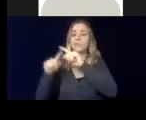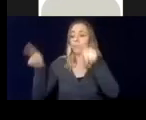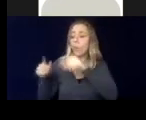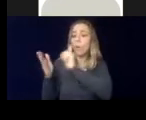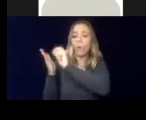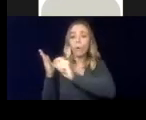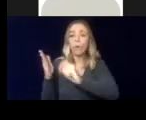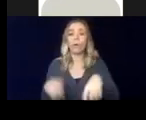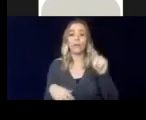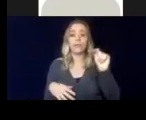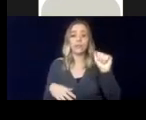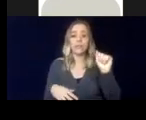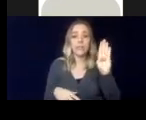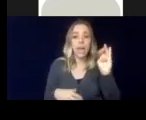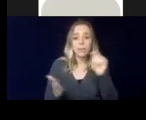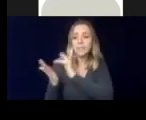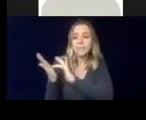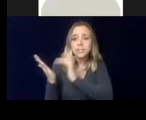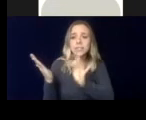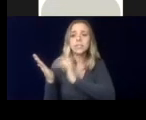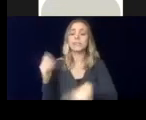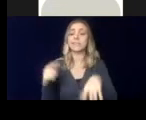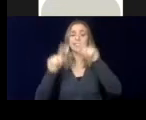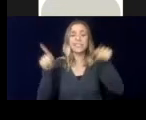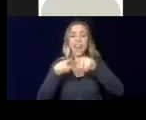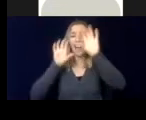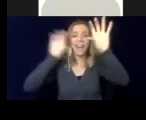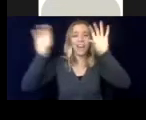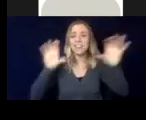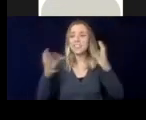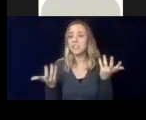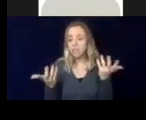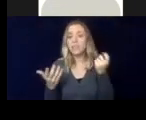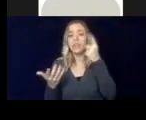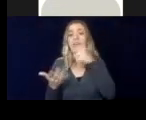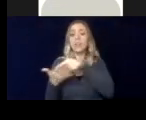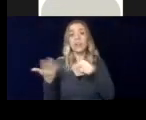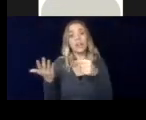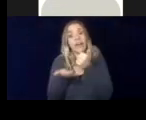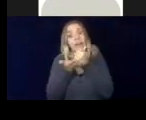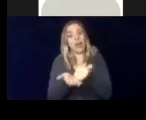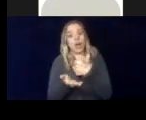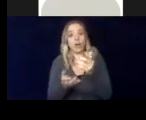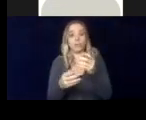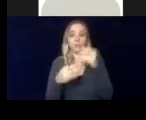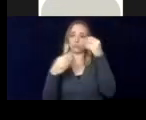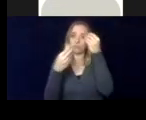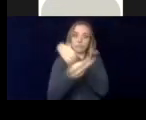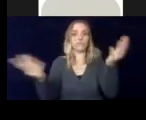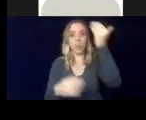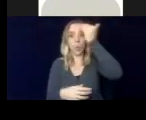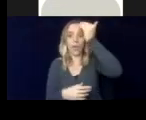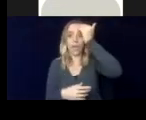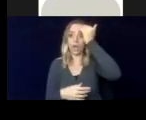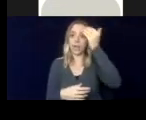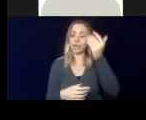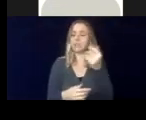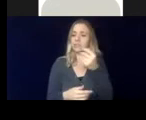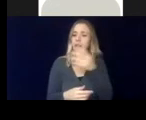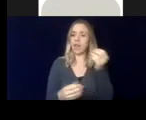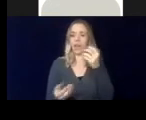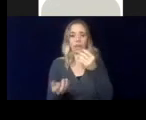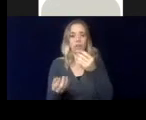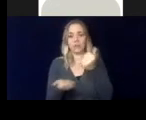even signage. This is to help improve not only the awareness, but help facilitate communication. These are